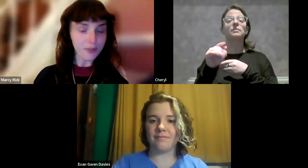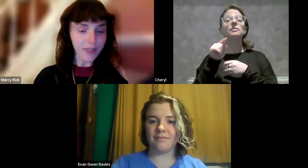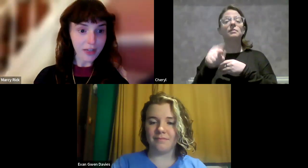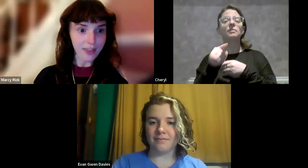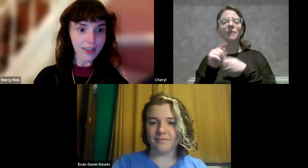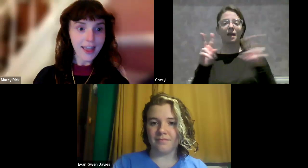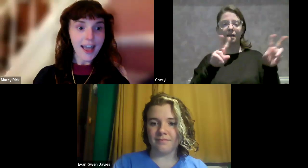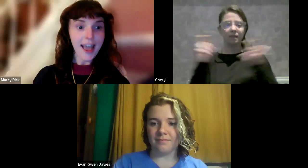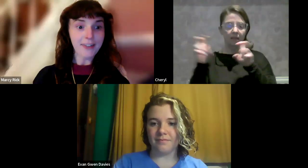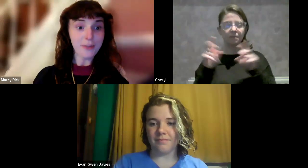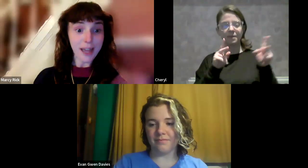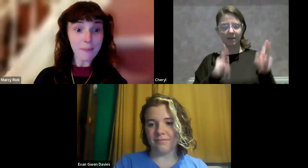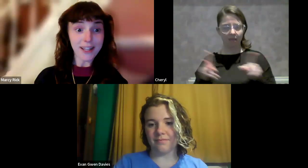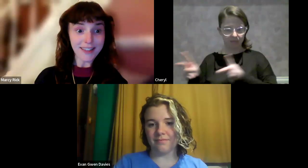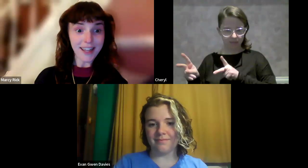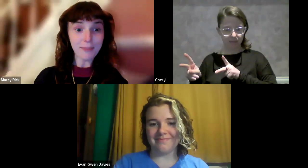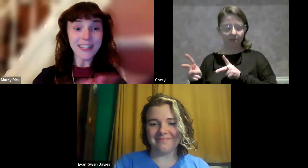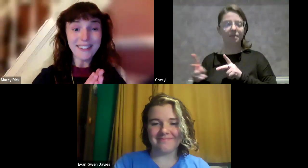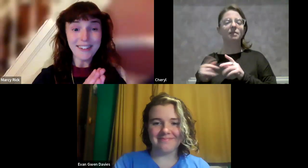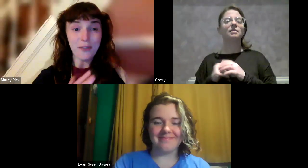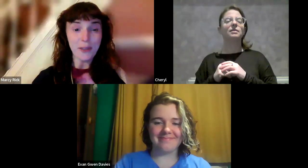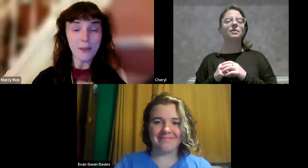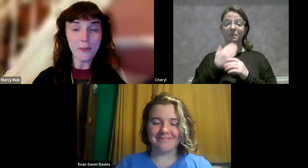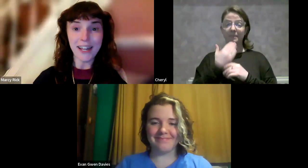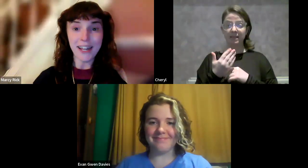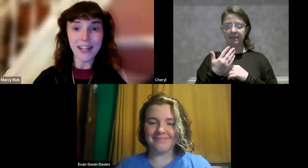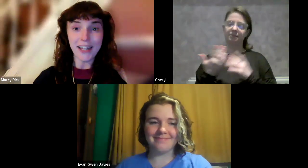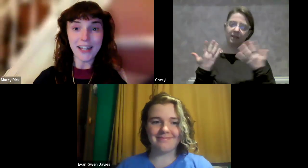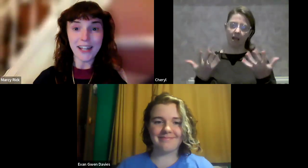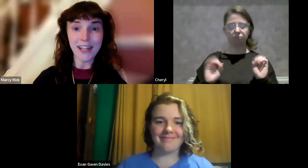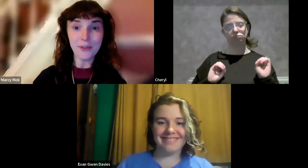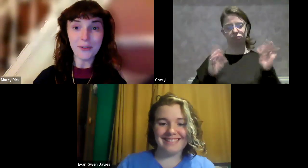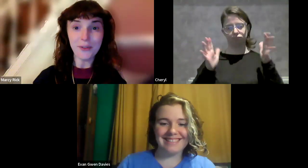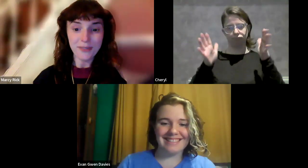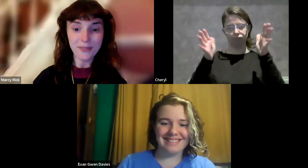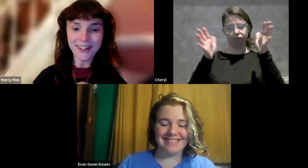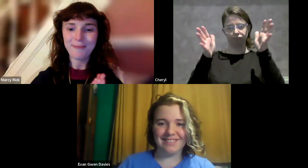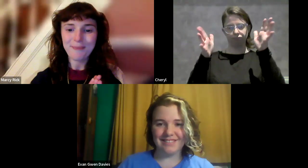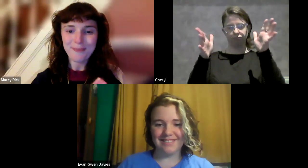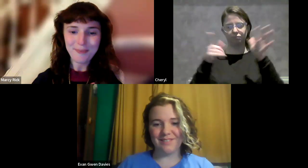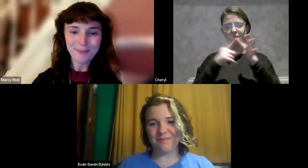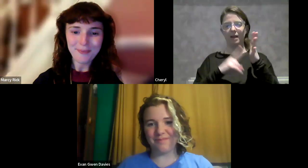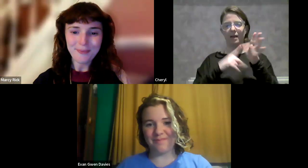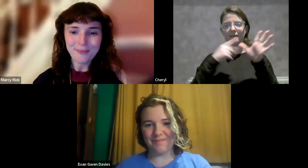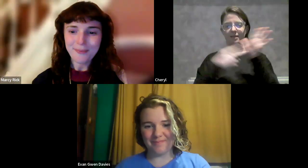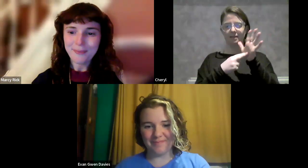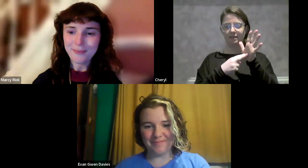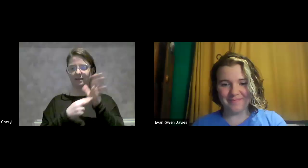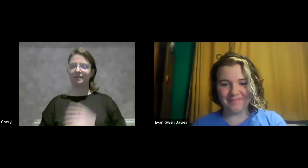include themes of death. And with that being said, please give them a nice warm welcome to Evan Gwen.